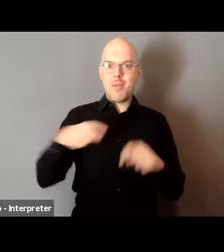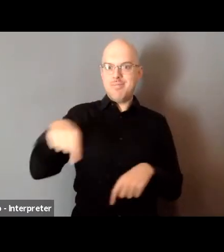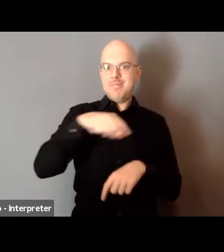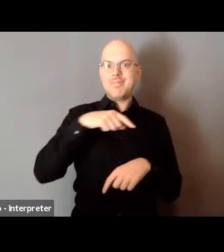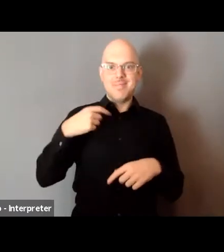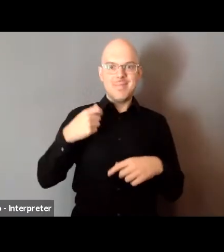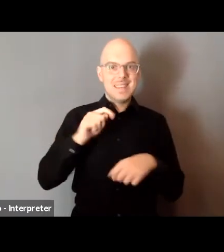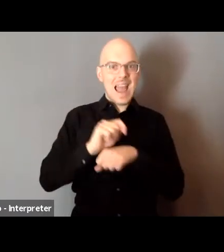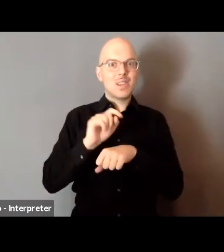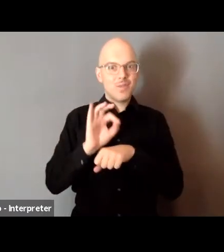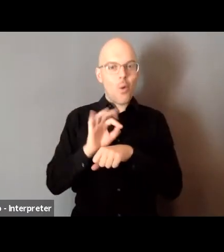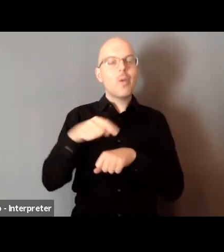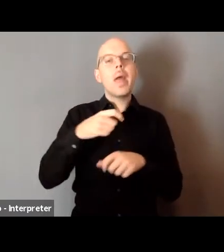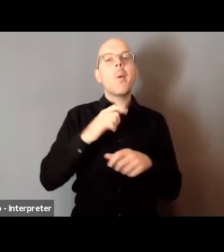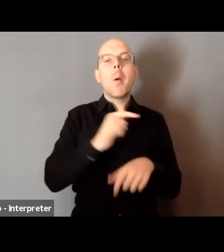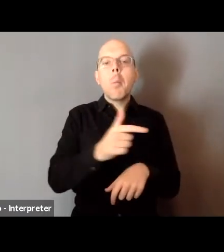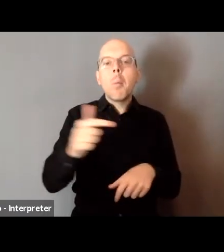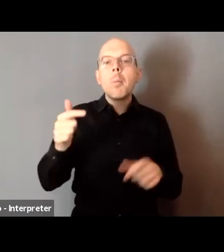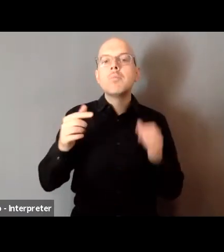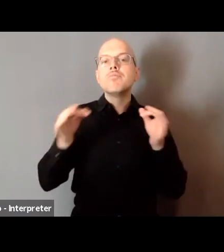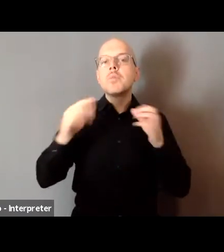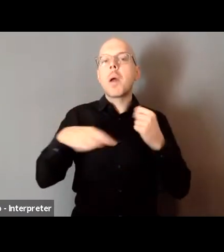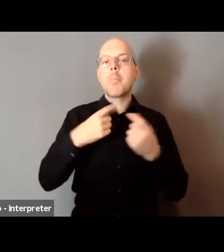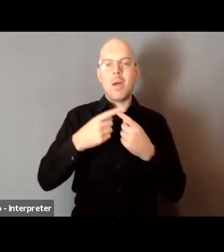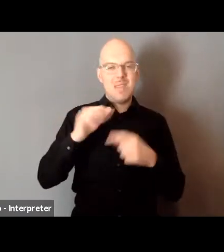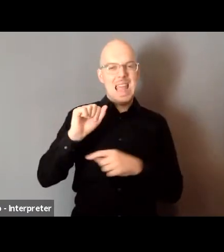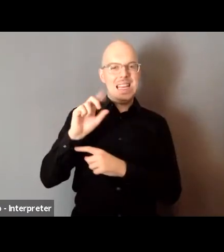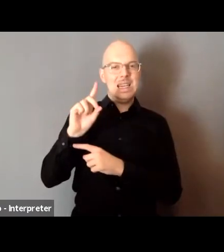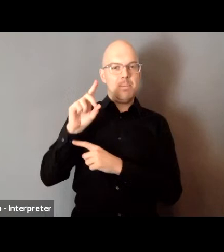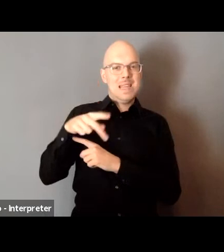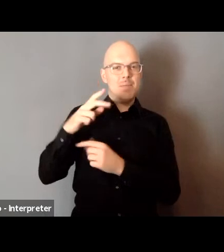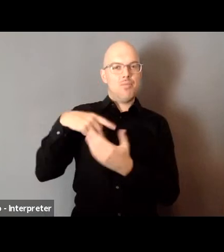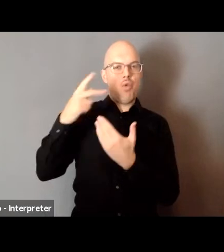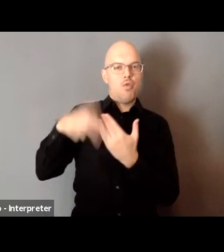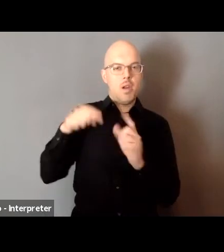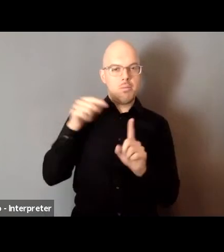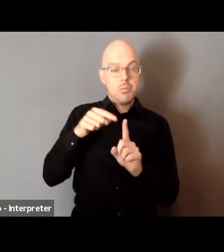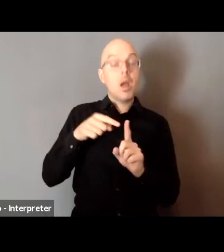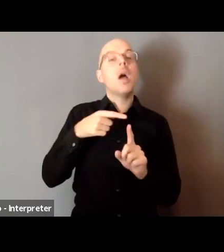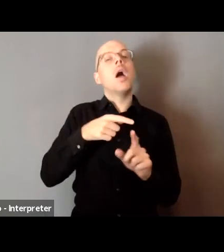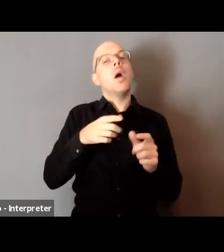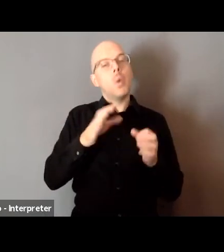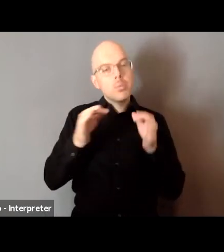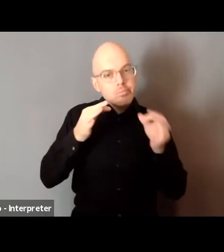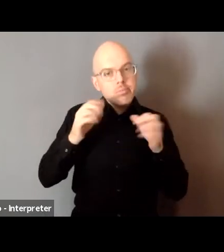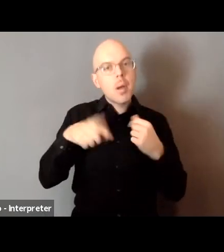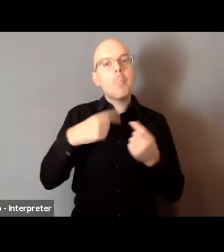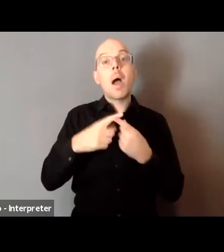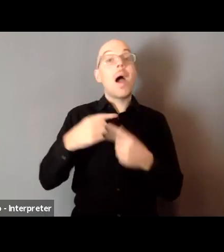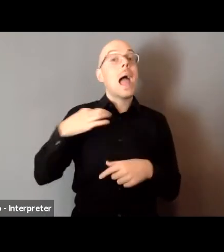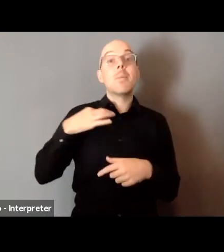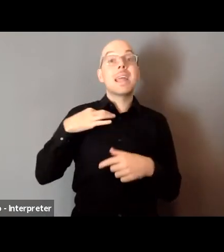information about the ADP program. And this will include the application process,